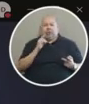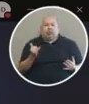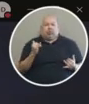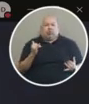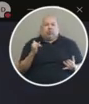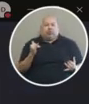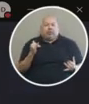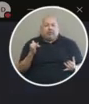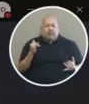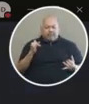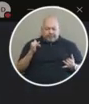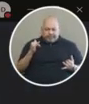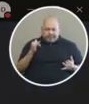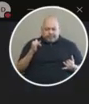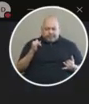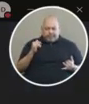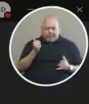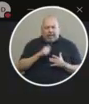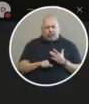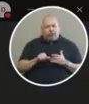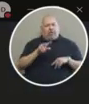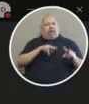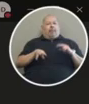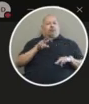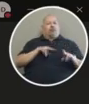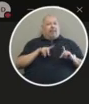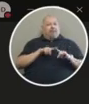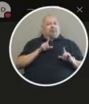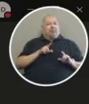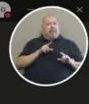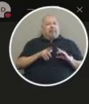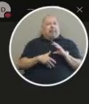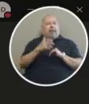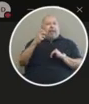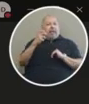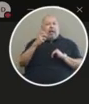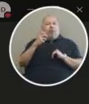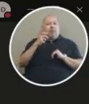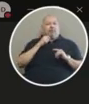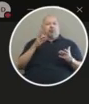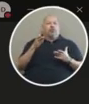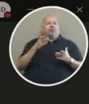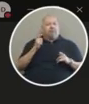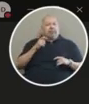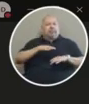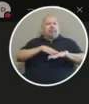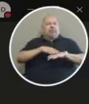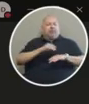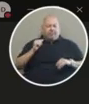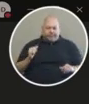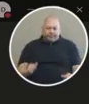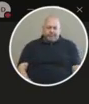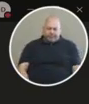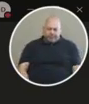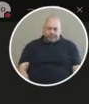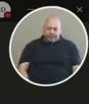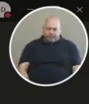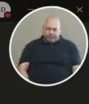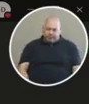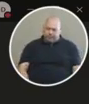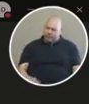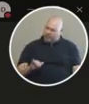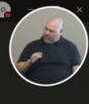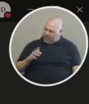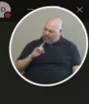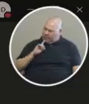currently under observation and are be taken out as precaution? Would So also has that question